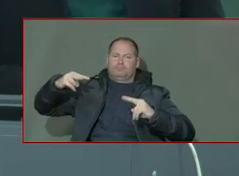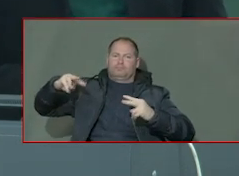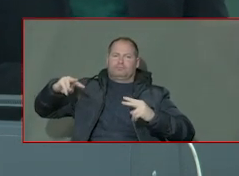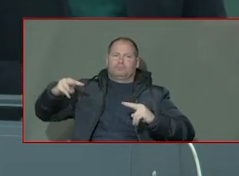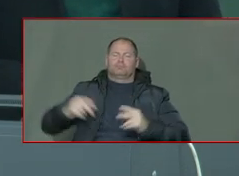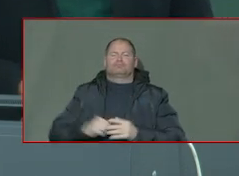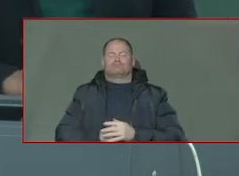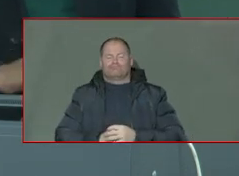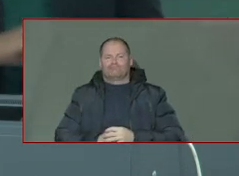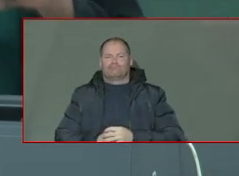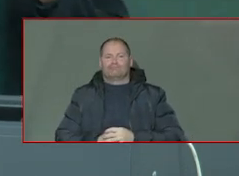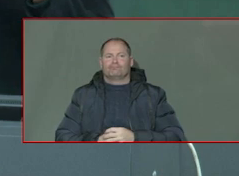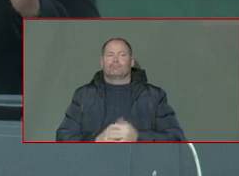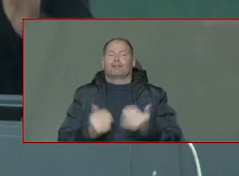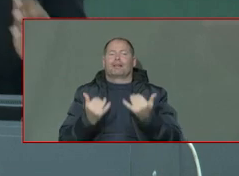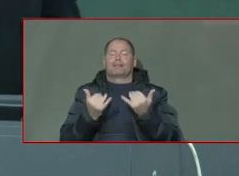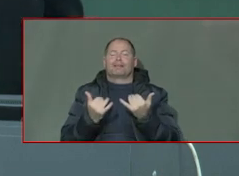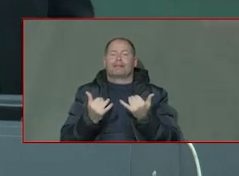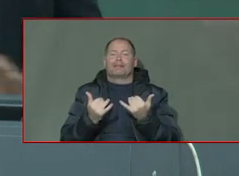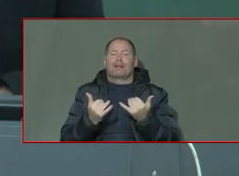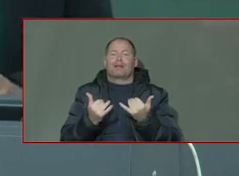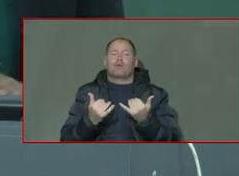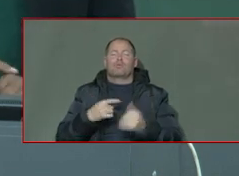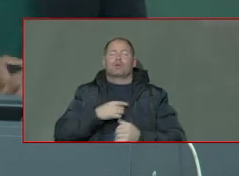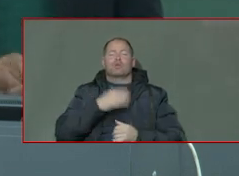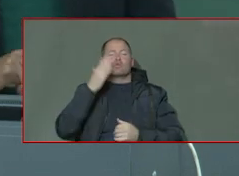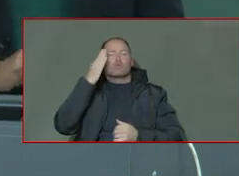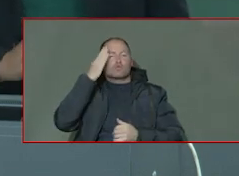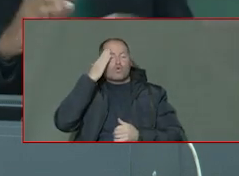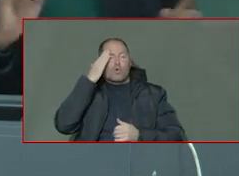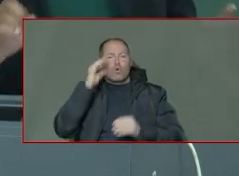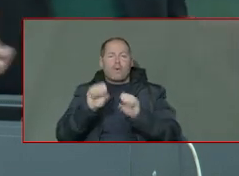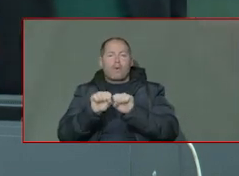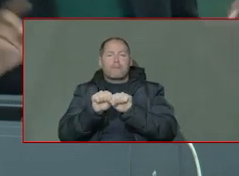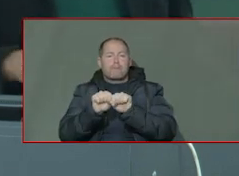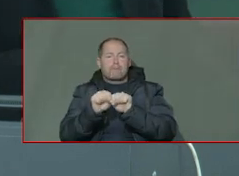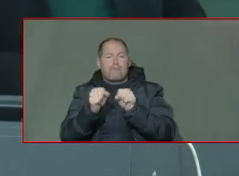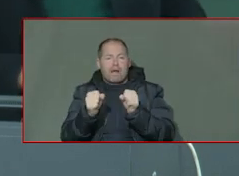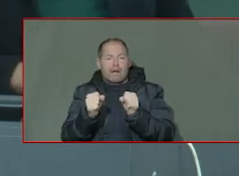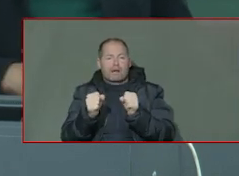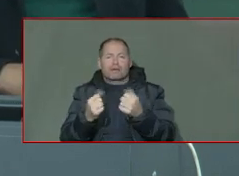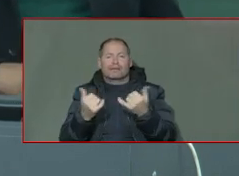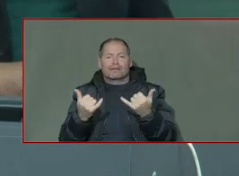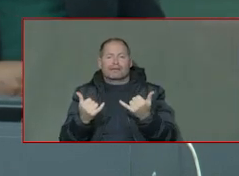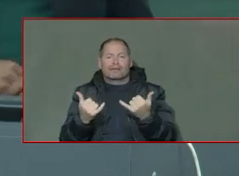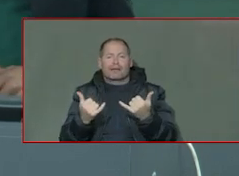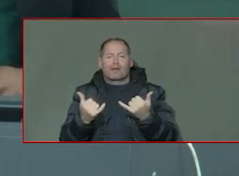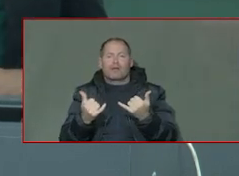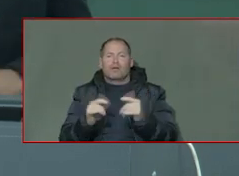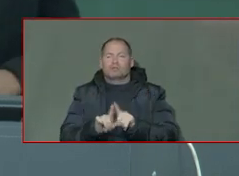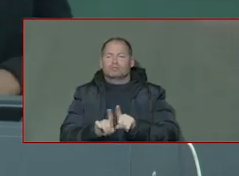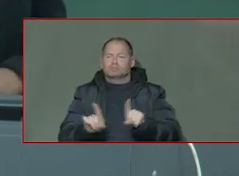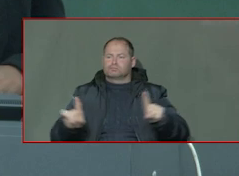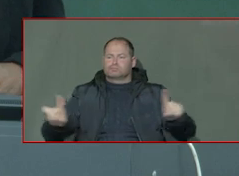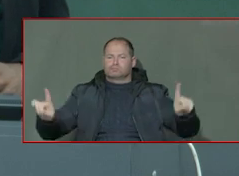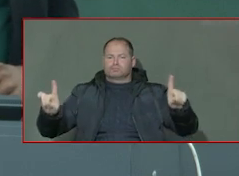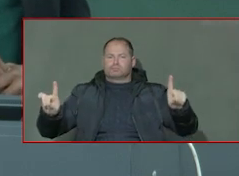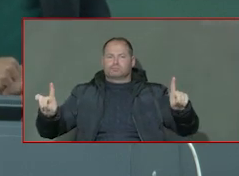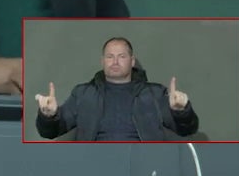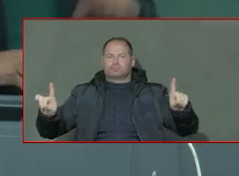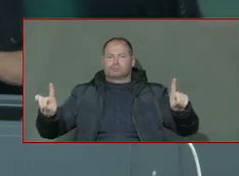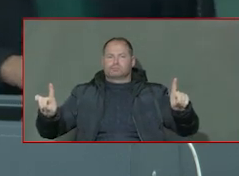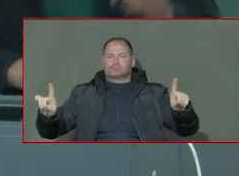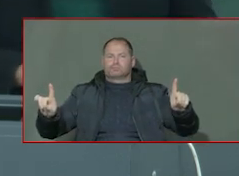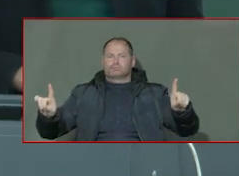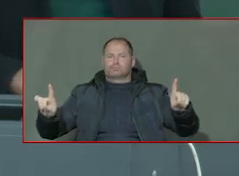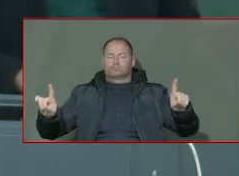hydrogen bonds do what? They break, and then the molecule unzips to form two separate strands, right? Then from